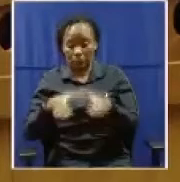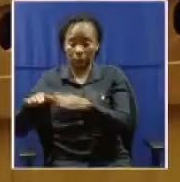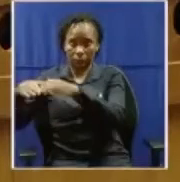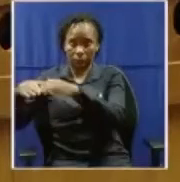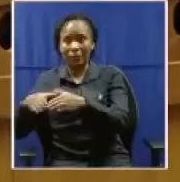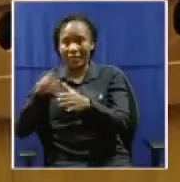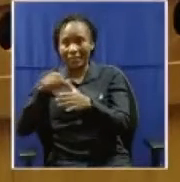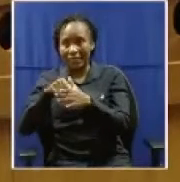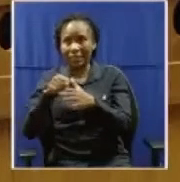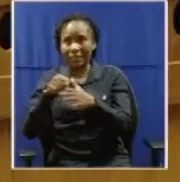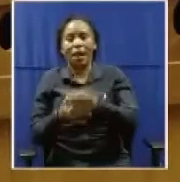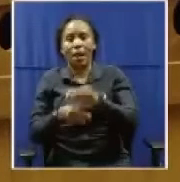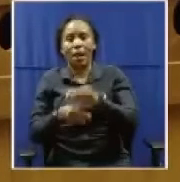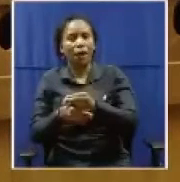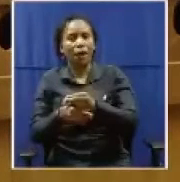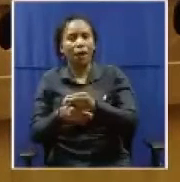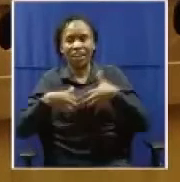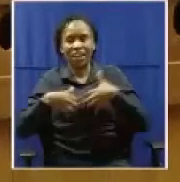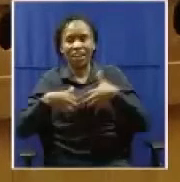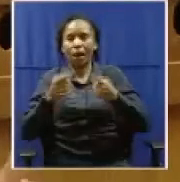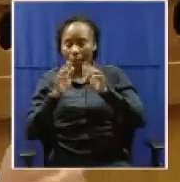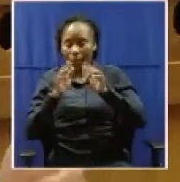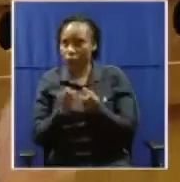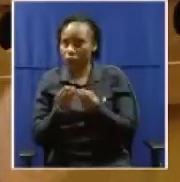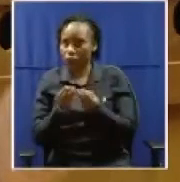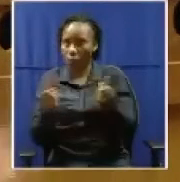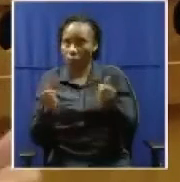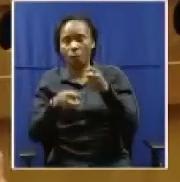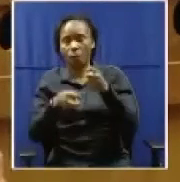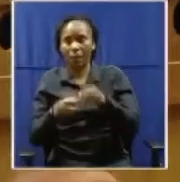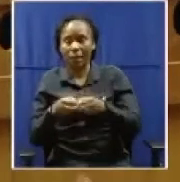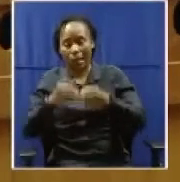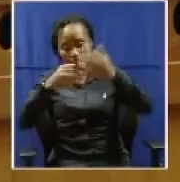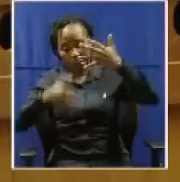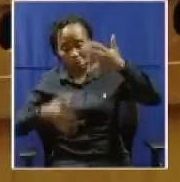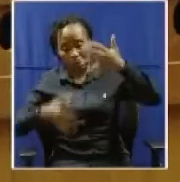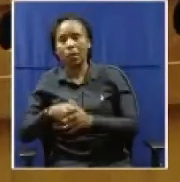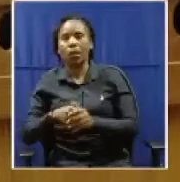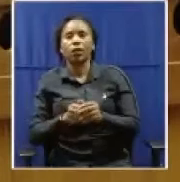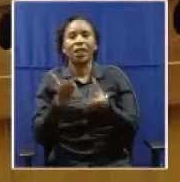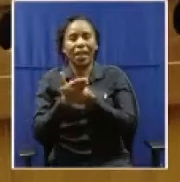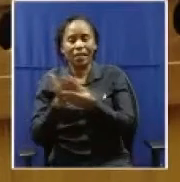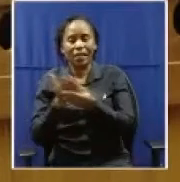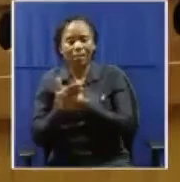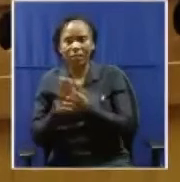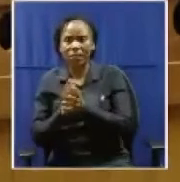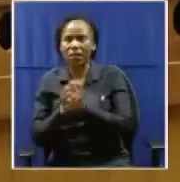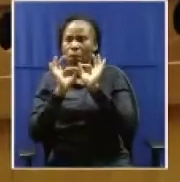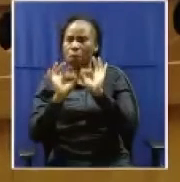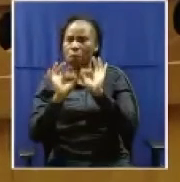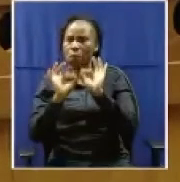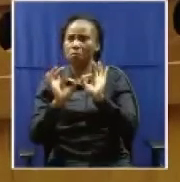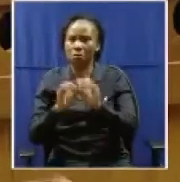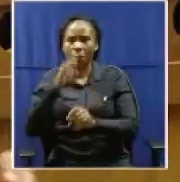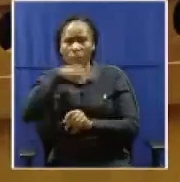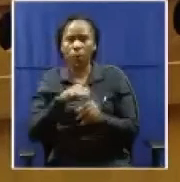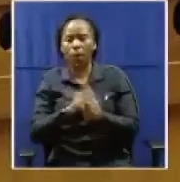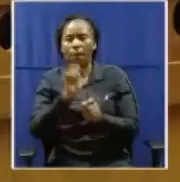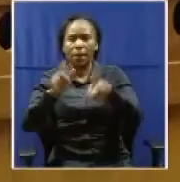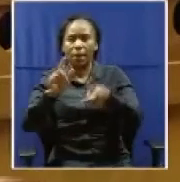frustrations of all involved the numerous cases of non-partial and incorrect payments have led to